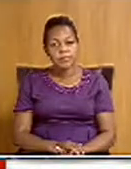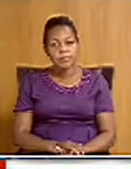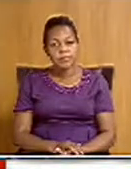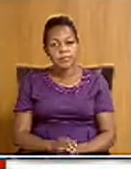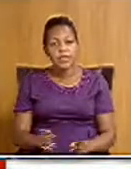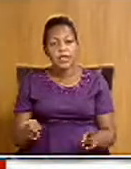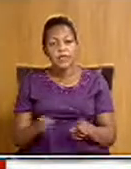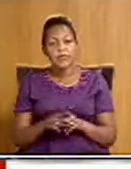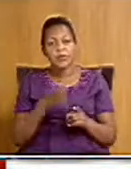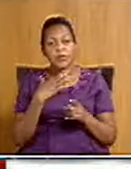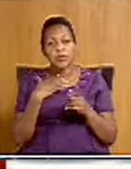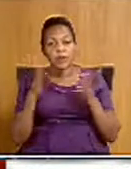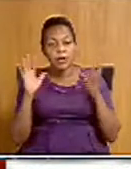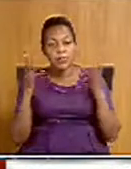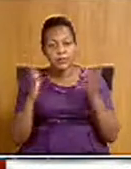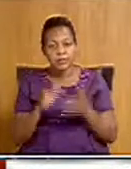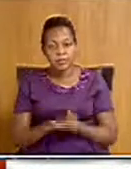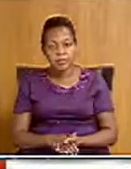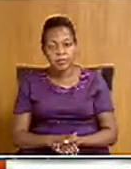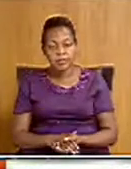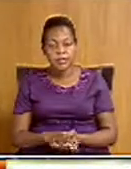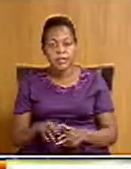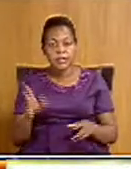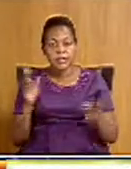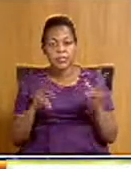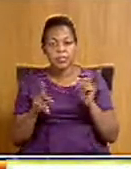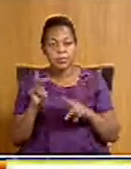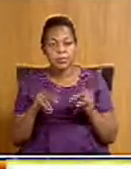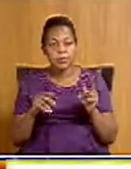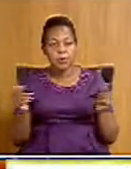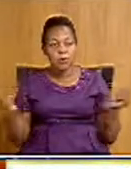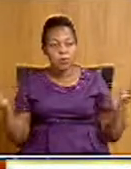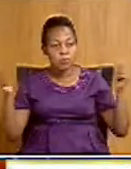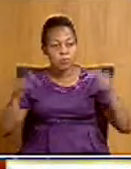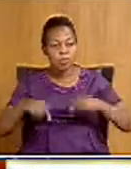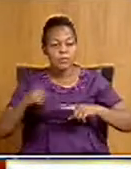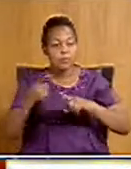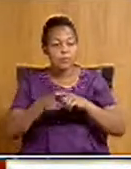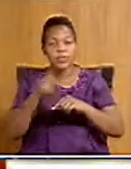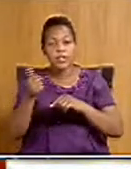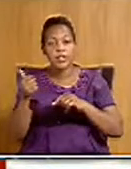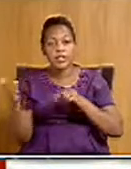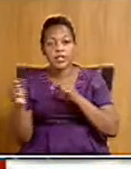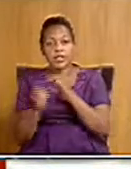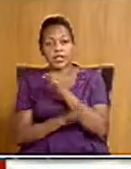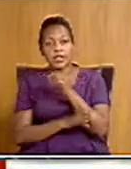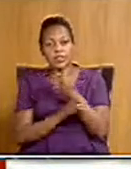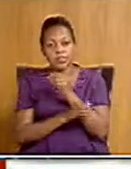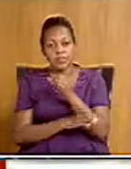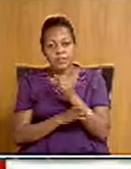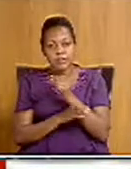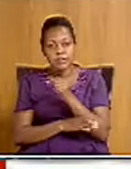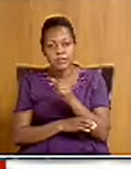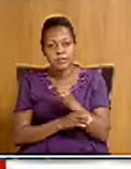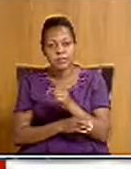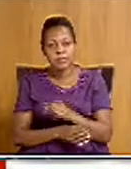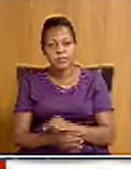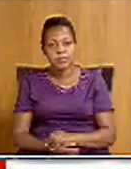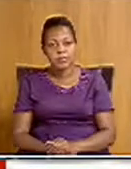We also appreciate the delegations that came from all the other countries.